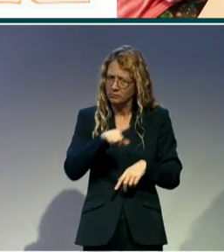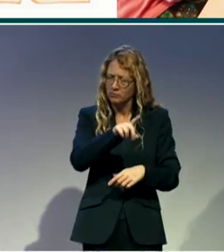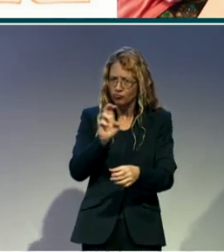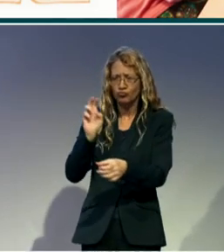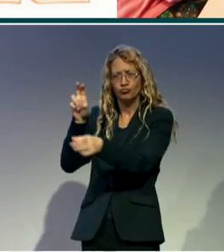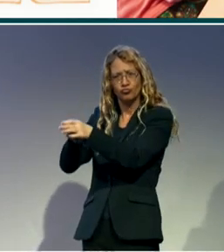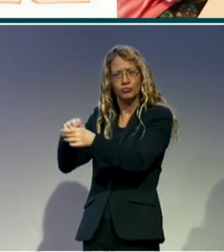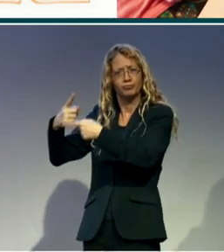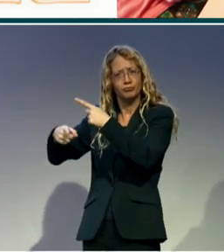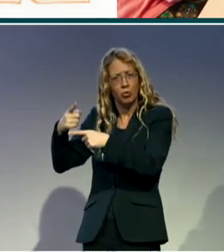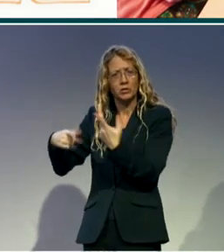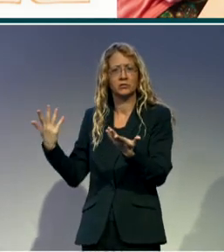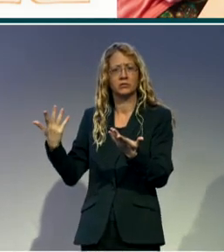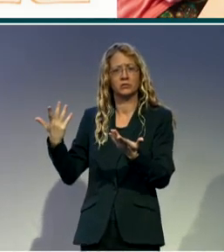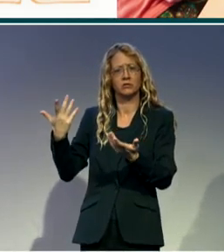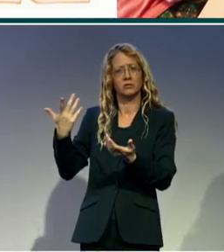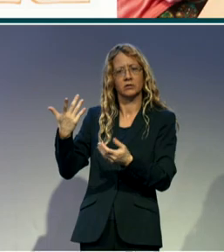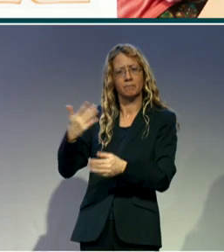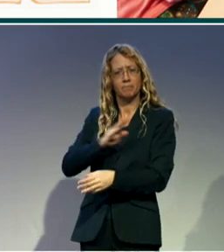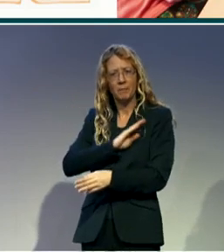and to be supported to do so.